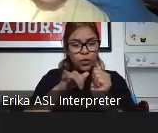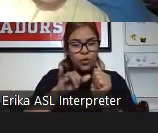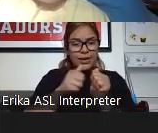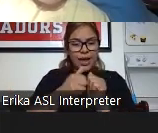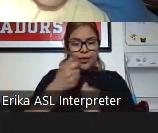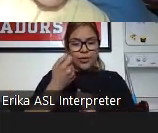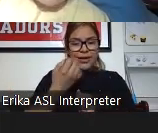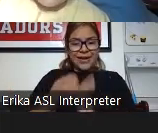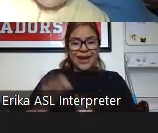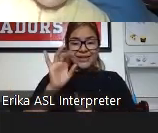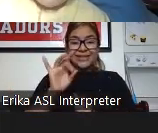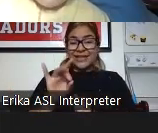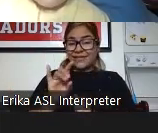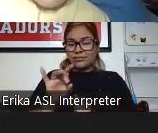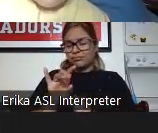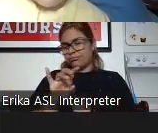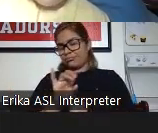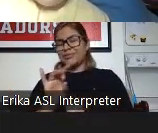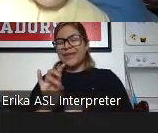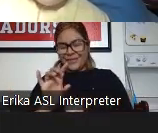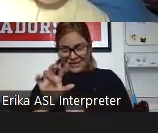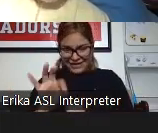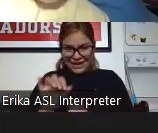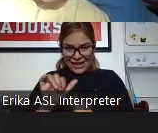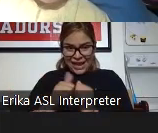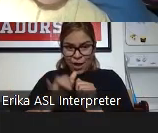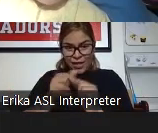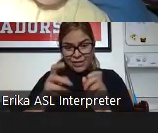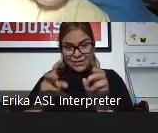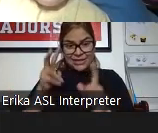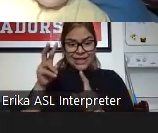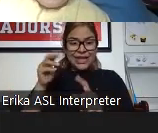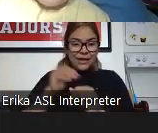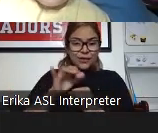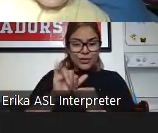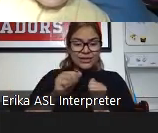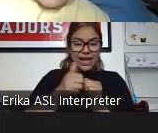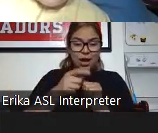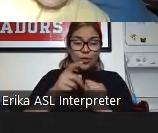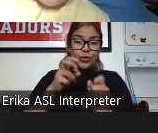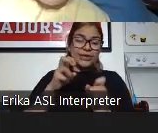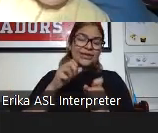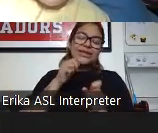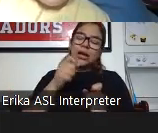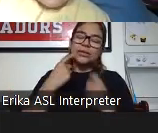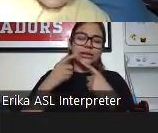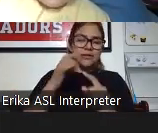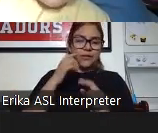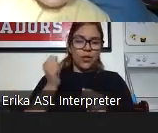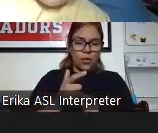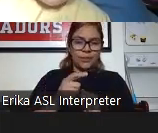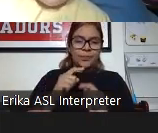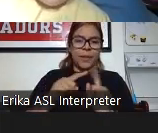Transportation Improvement Act through certain and local coordination agencies, and establishes a